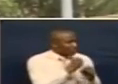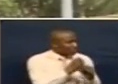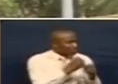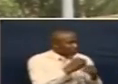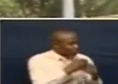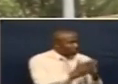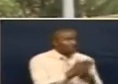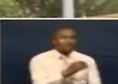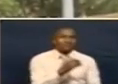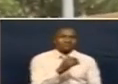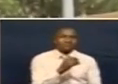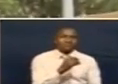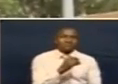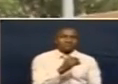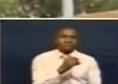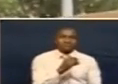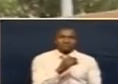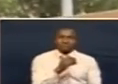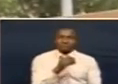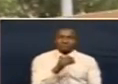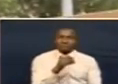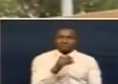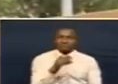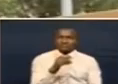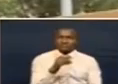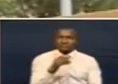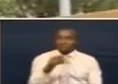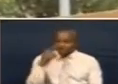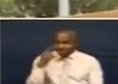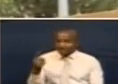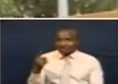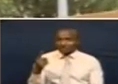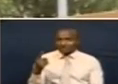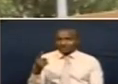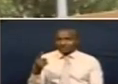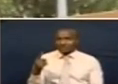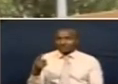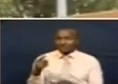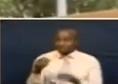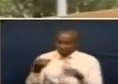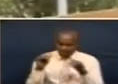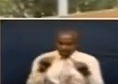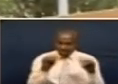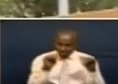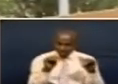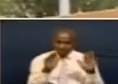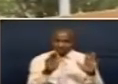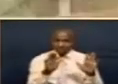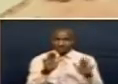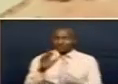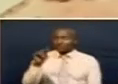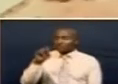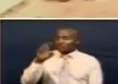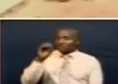this question. When the paper collapsed. Look at Mumia Sugar Company. Because not functioning. Let me make a point and then respond. Look at Nzoya Sugar Company.